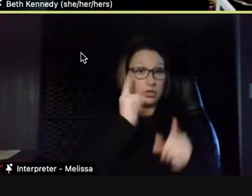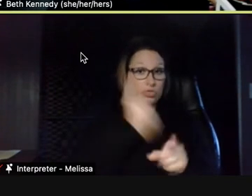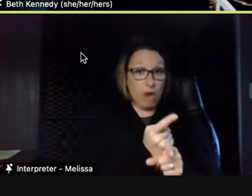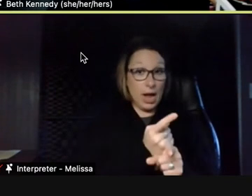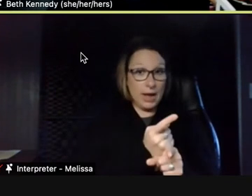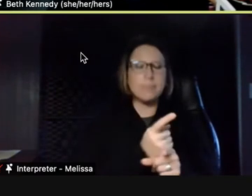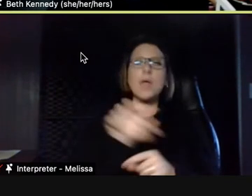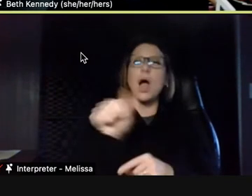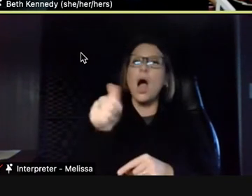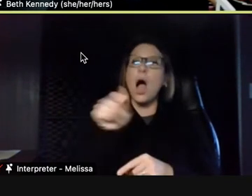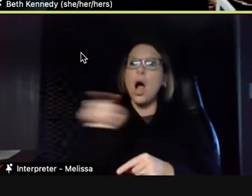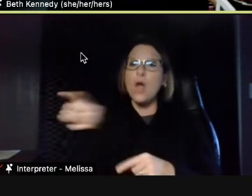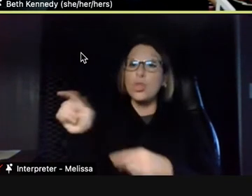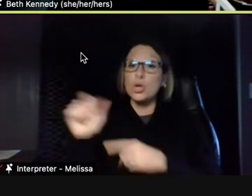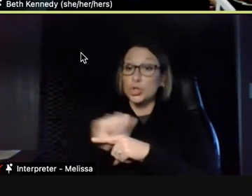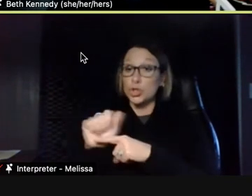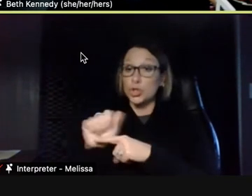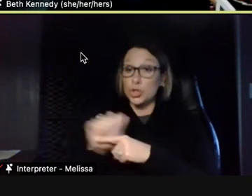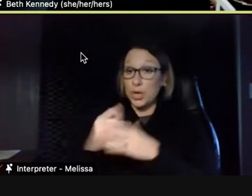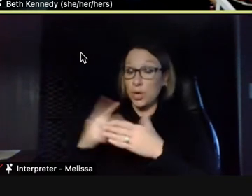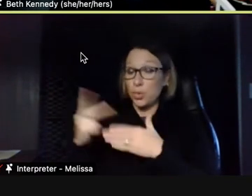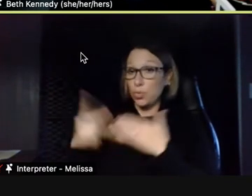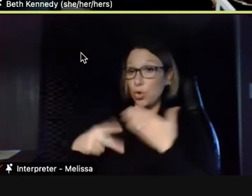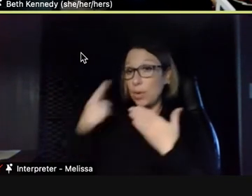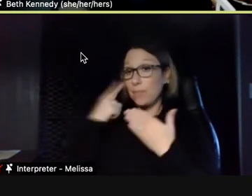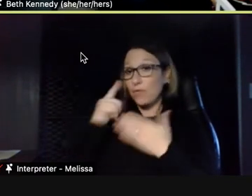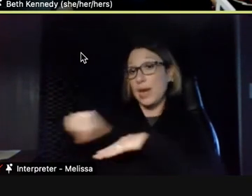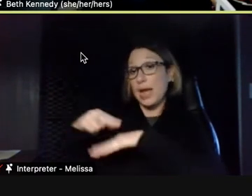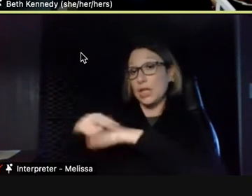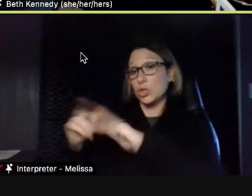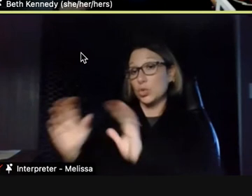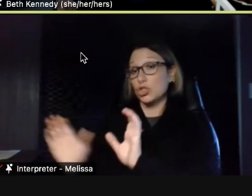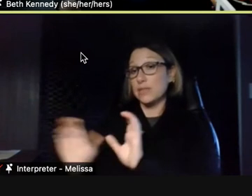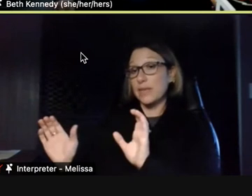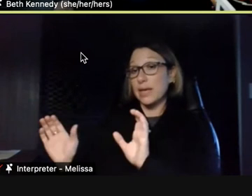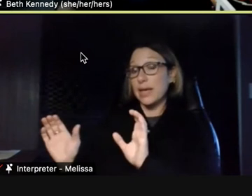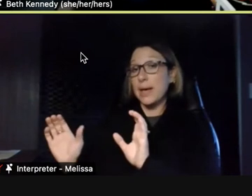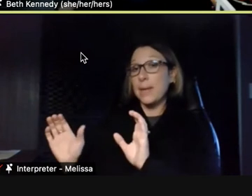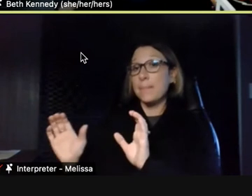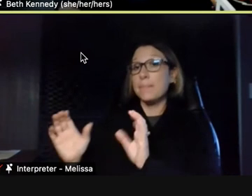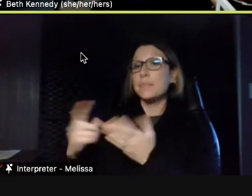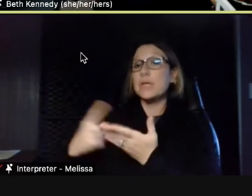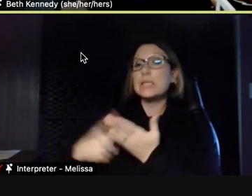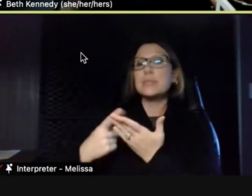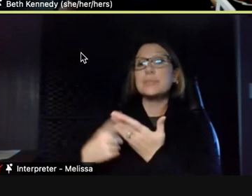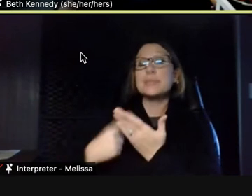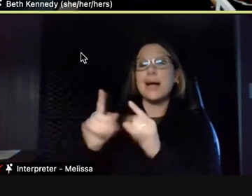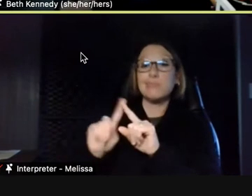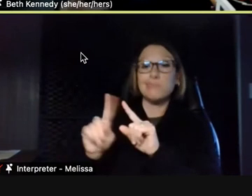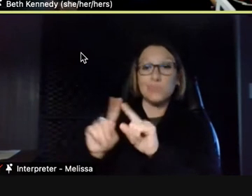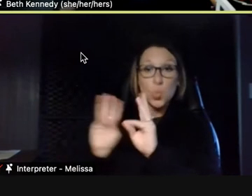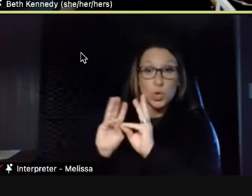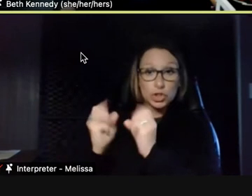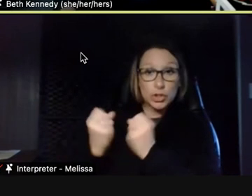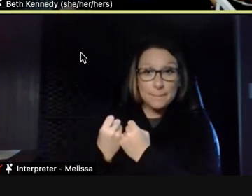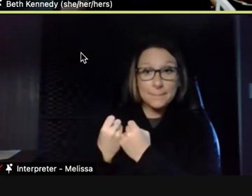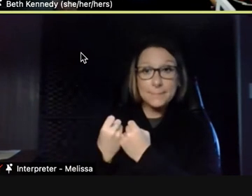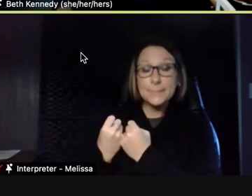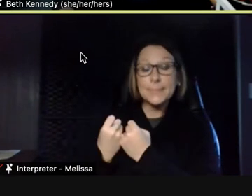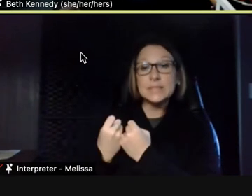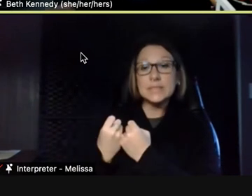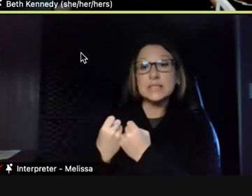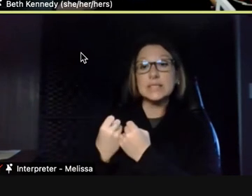training programs in the national certificate, sometimes it's just a series of workshops. Sometimes